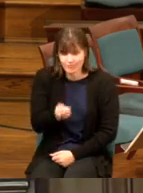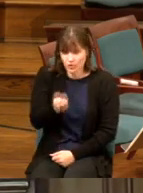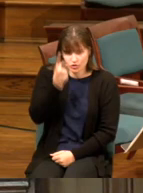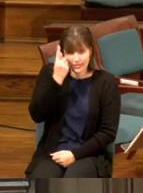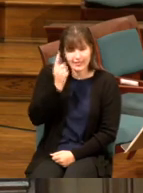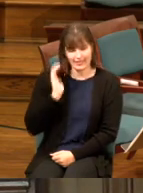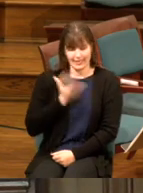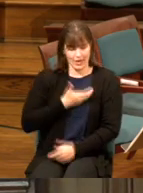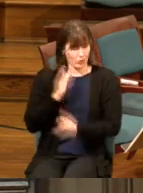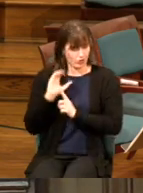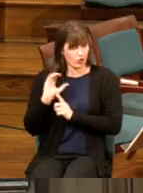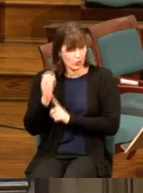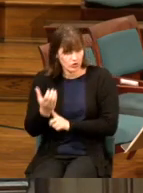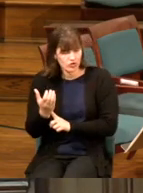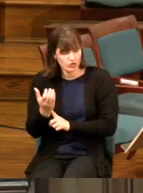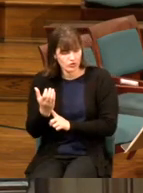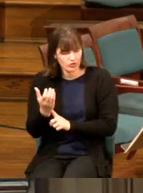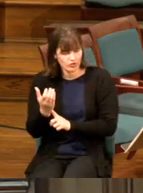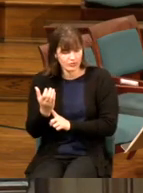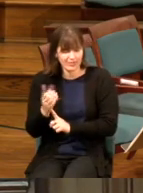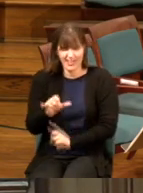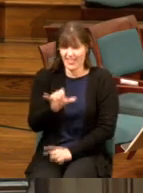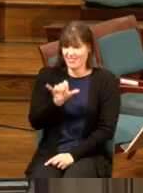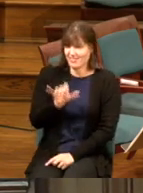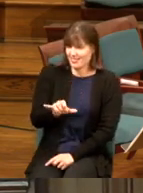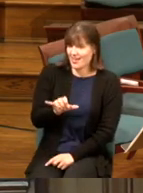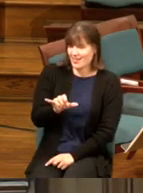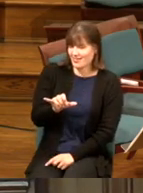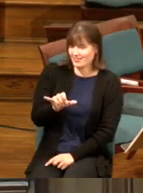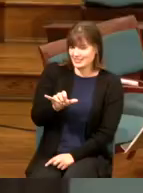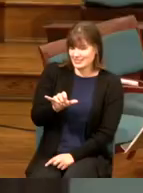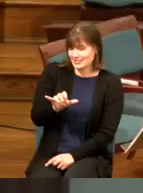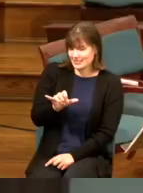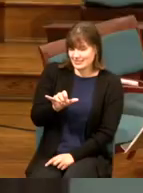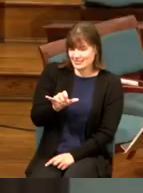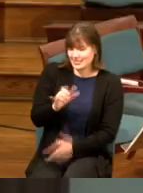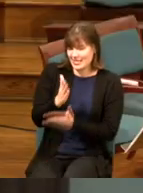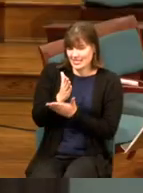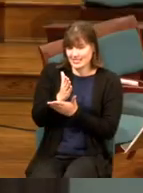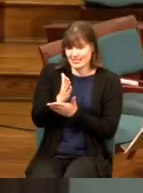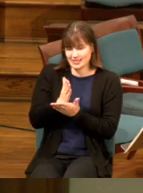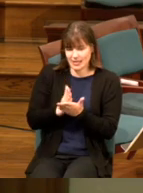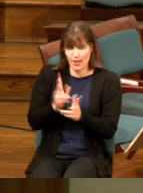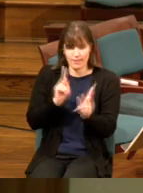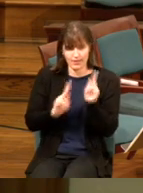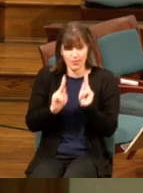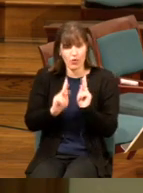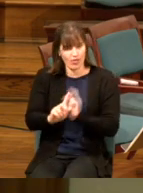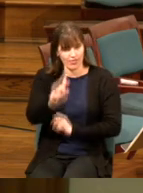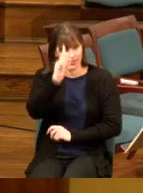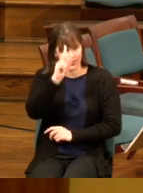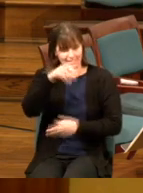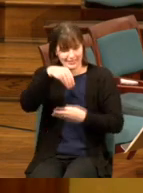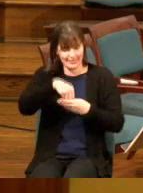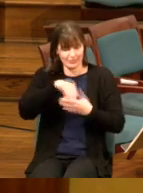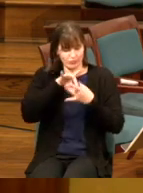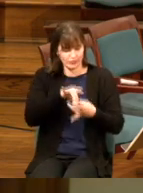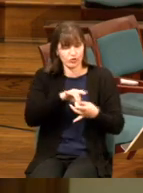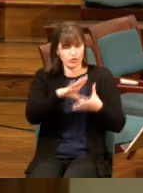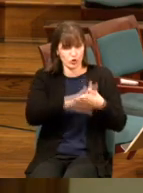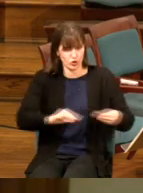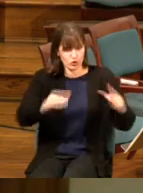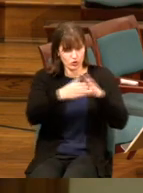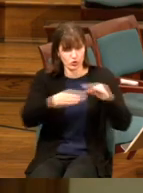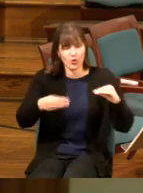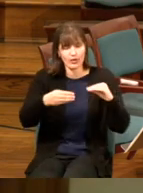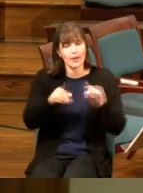culture, and this notion apparently existed to some degree in the text in Proverbs, and the